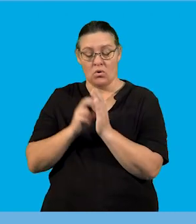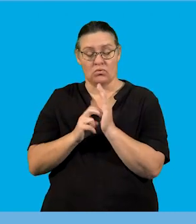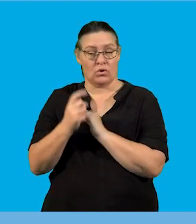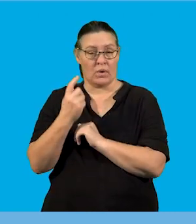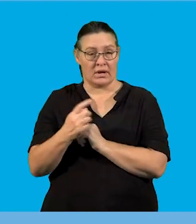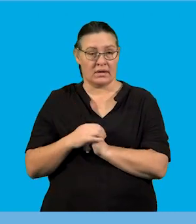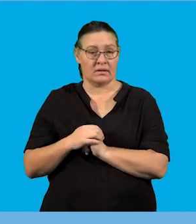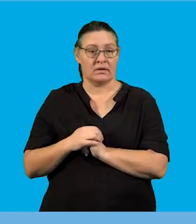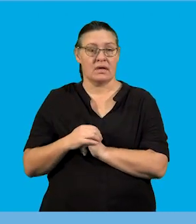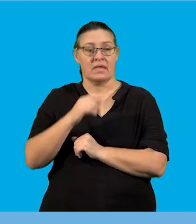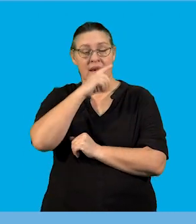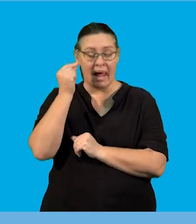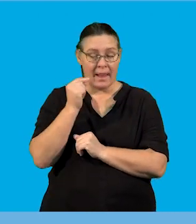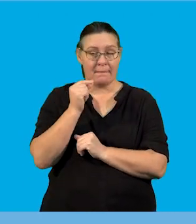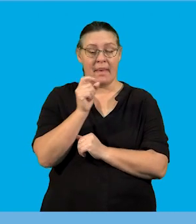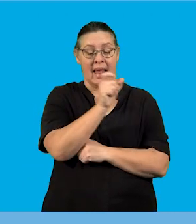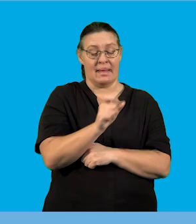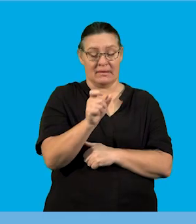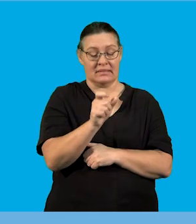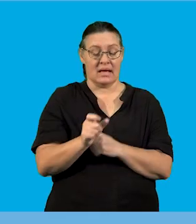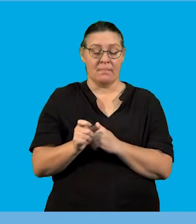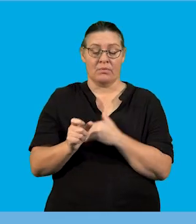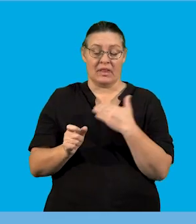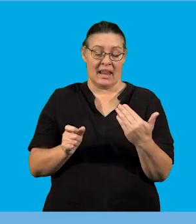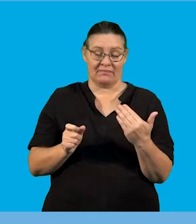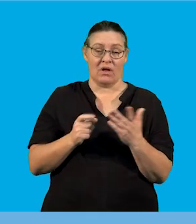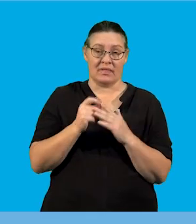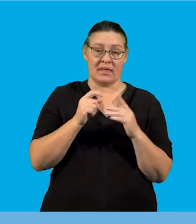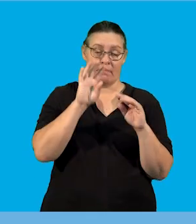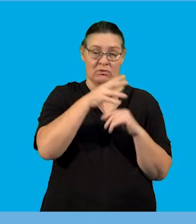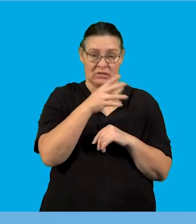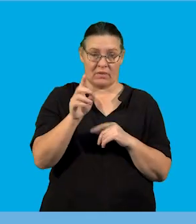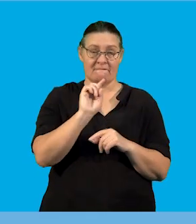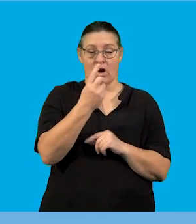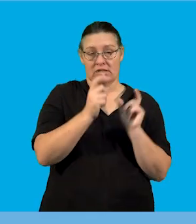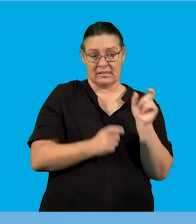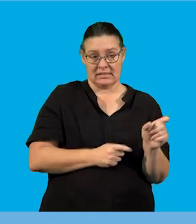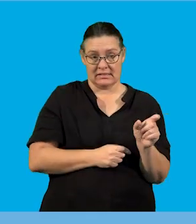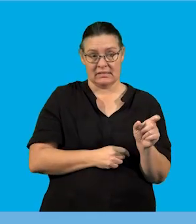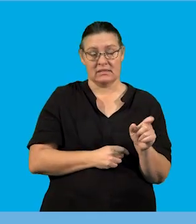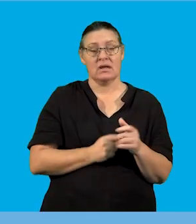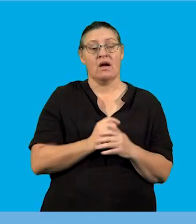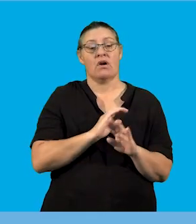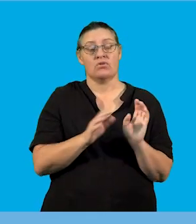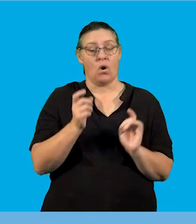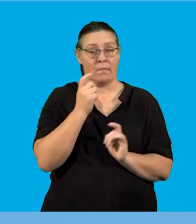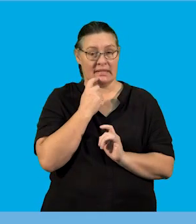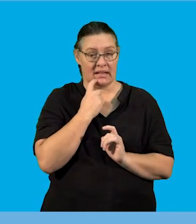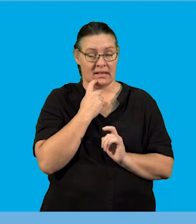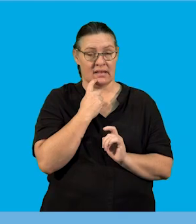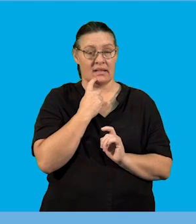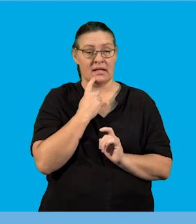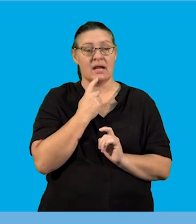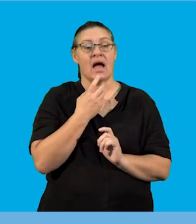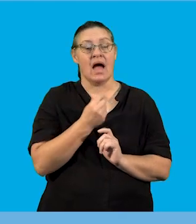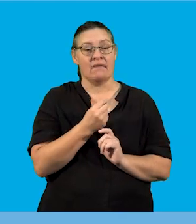compounds. Rule number 1. So the name of the element further to the left in the periodic table comes first. So we have the nonmetals.